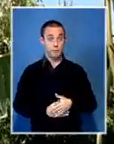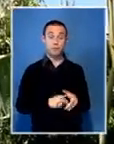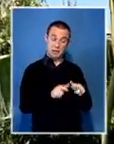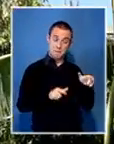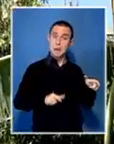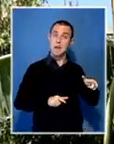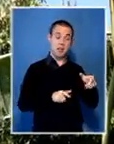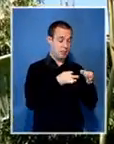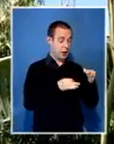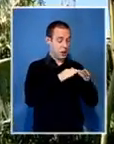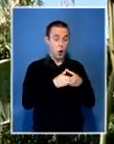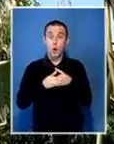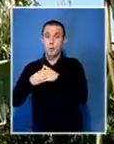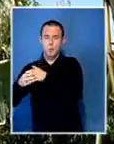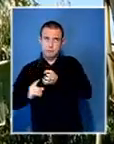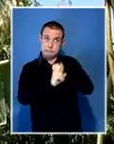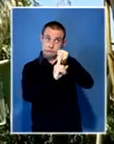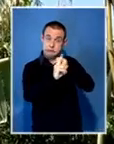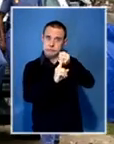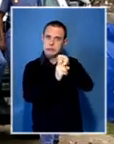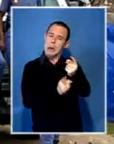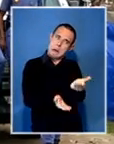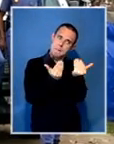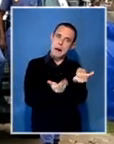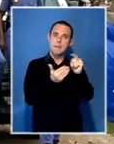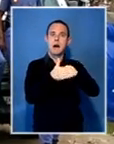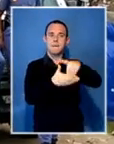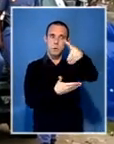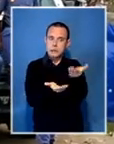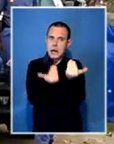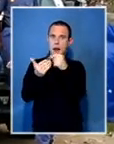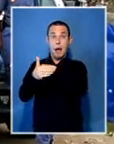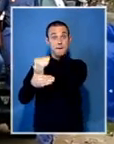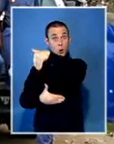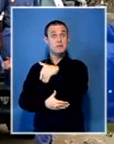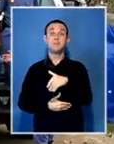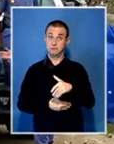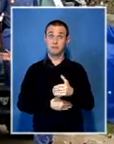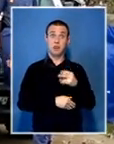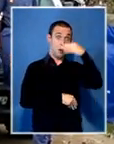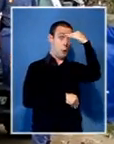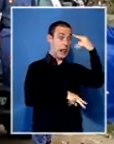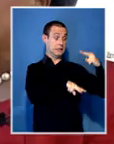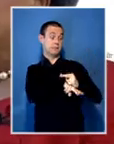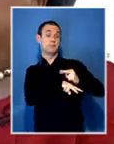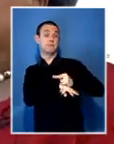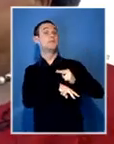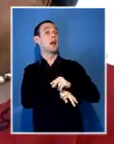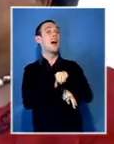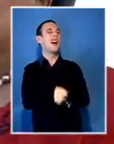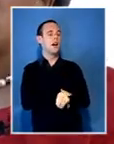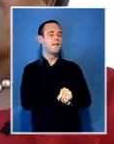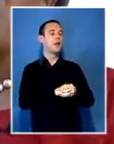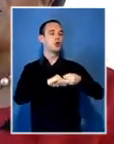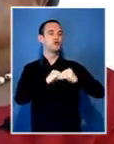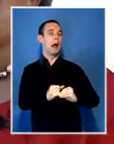votes. Their campaigns have intensified under the watchful eye of police, who've been deployed in the area in large numbers. The